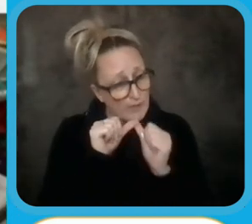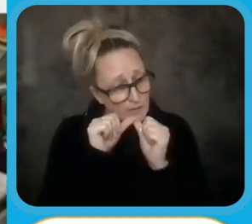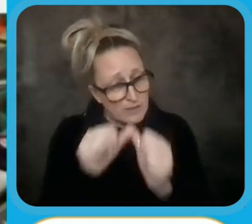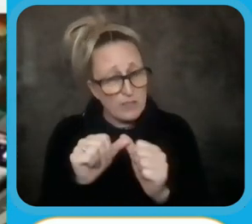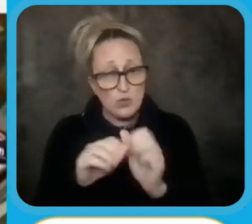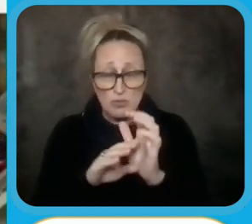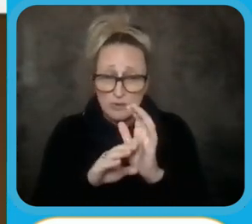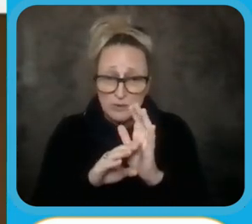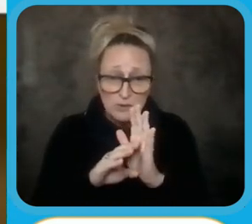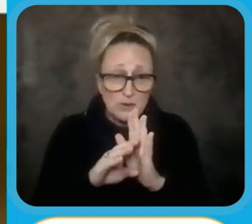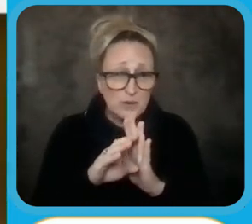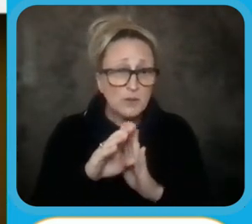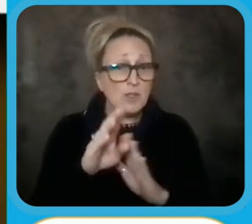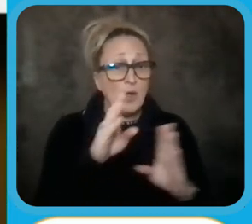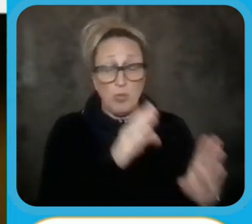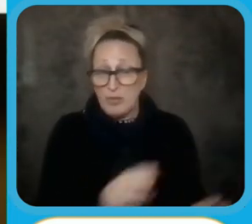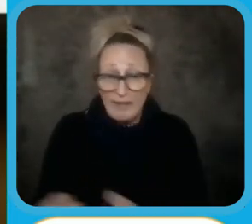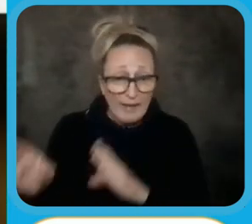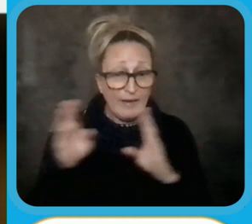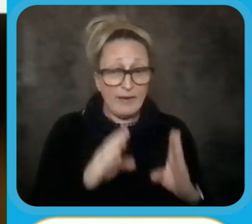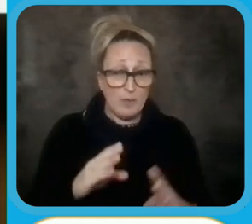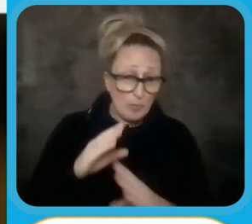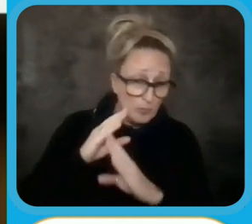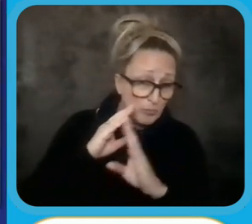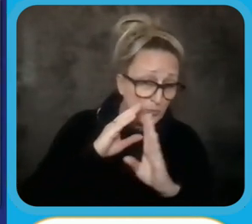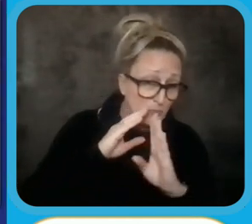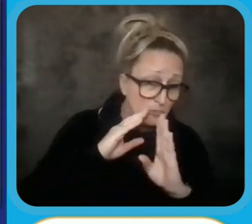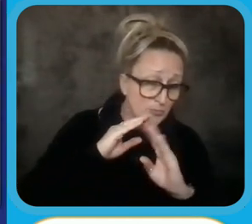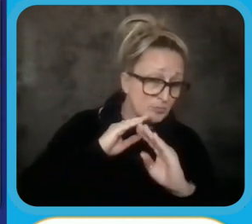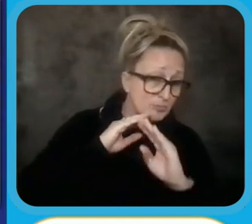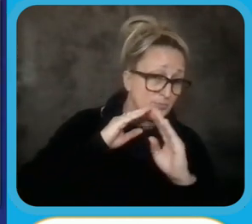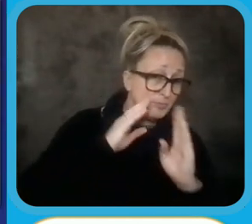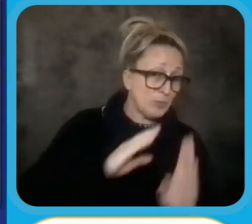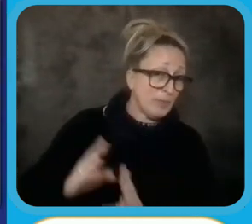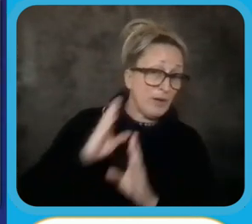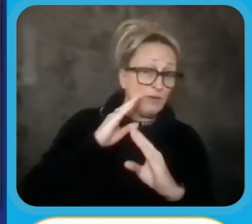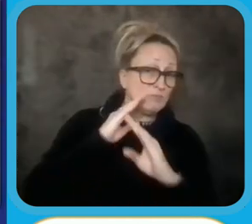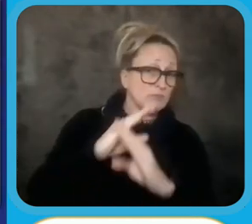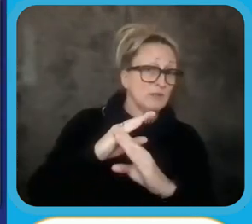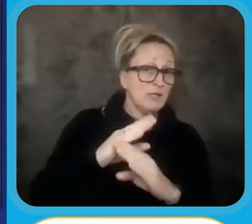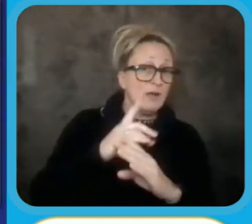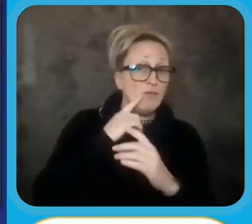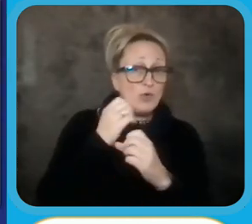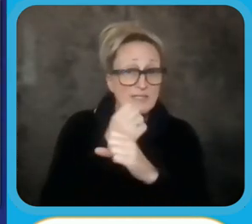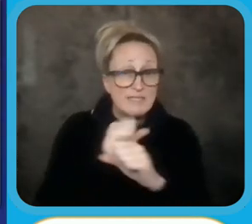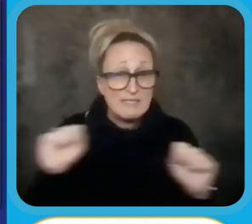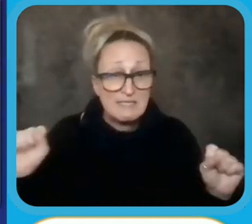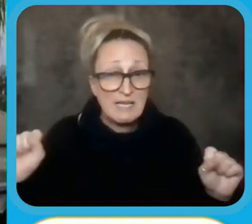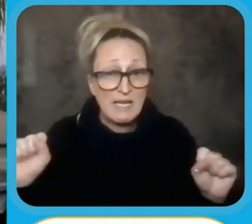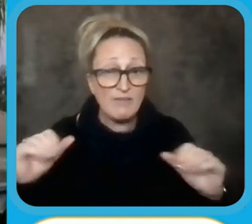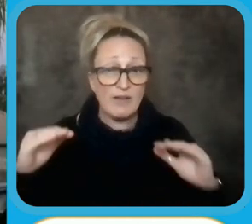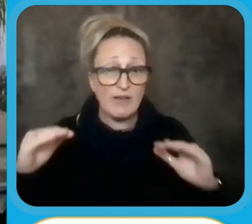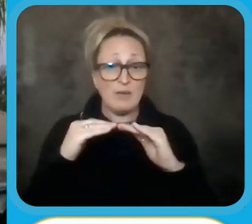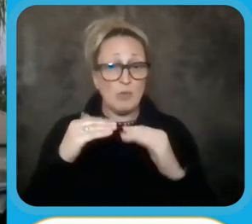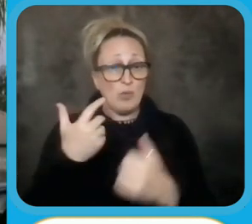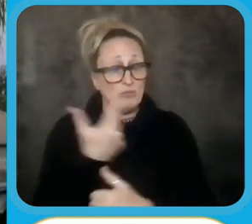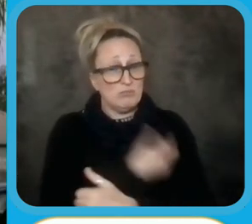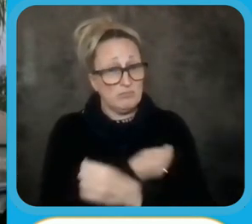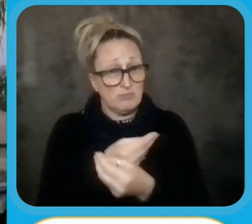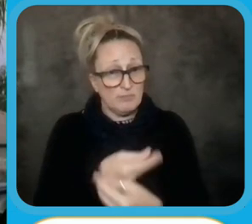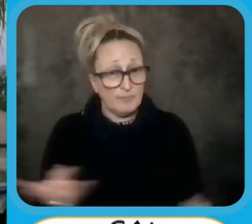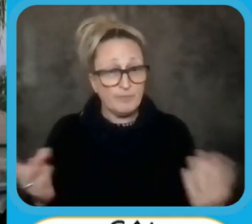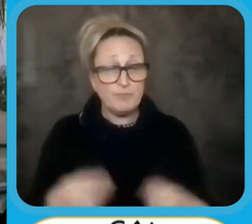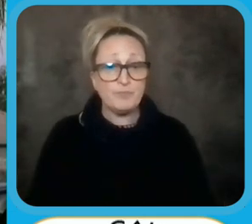accelerate our planning and preparedness for a safe and equitable vaccine distribution. El gobernador